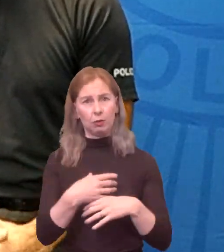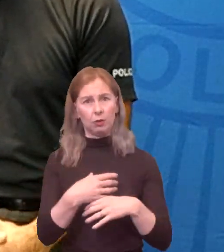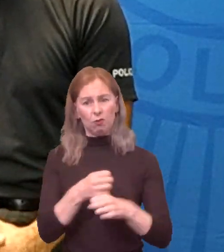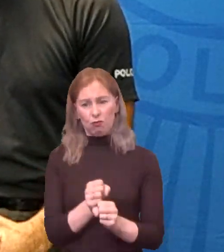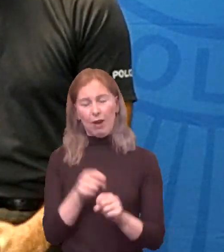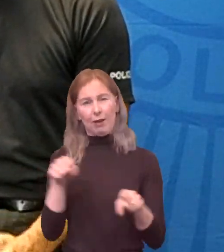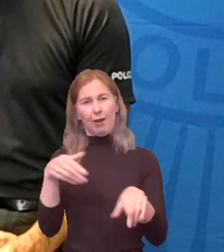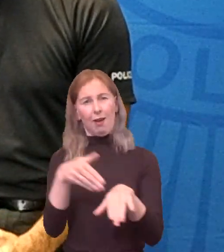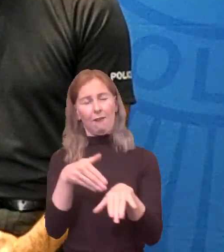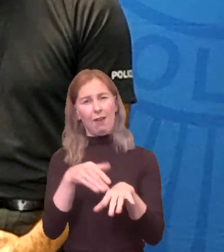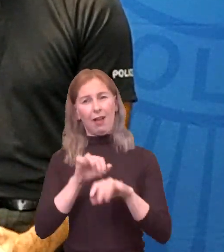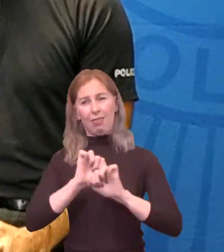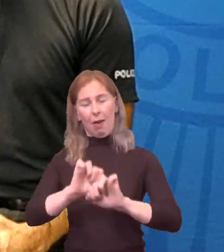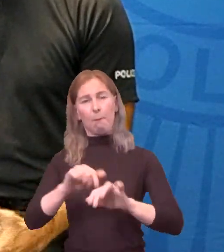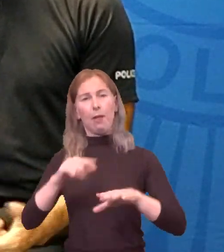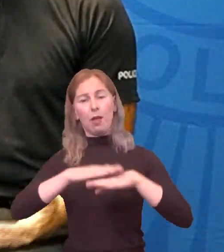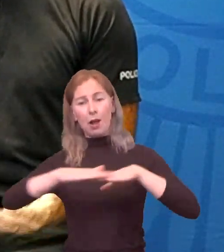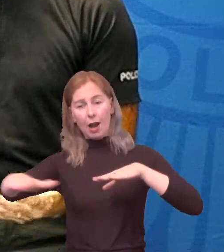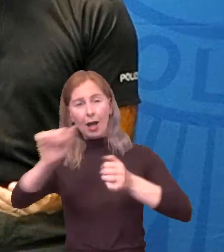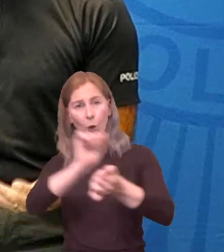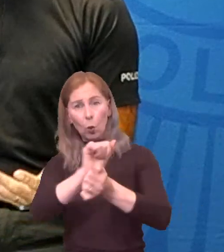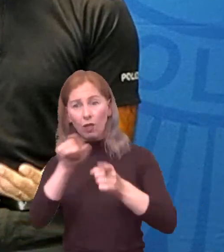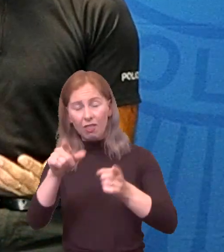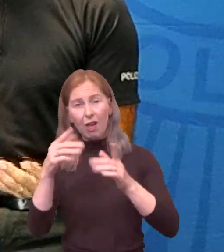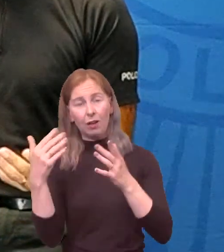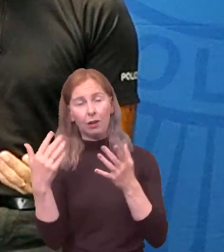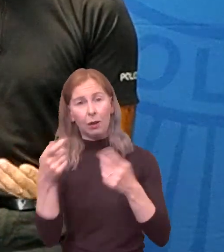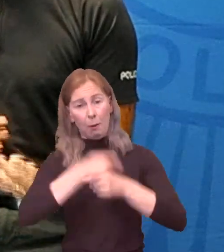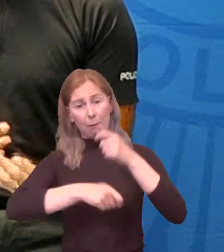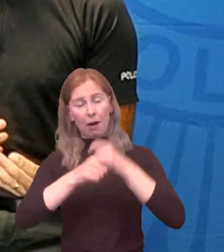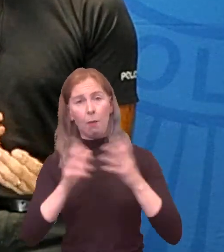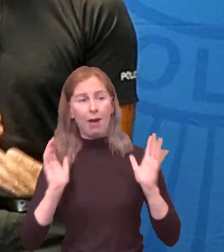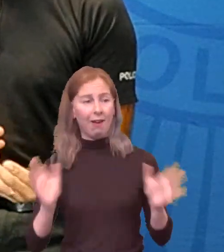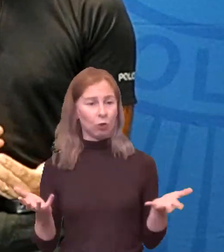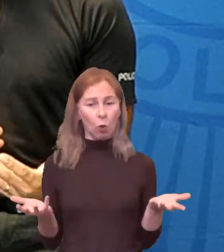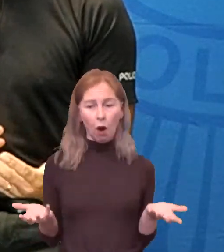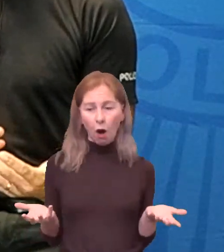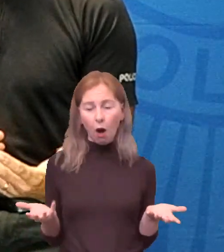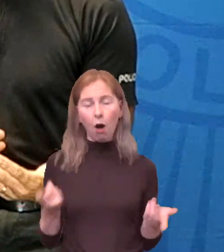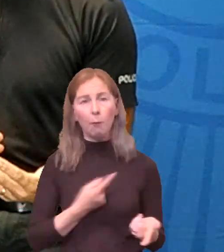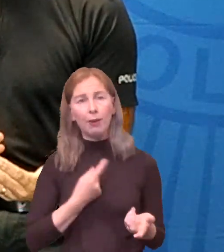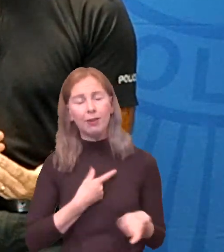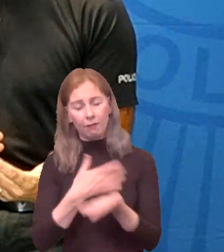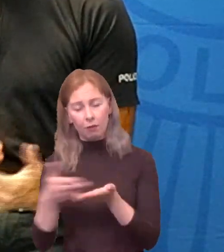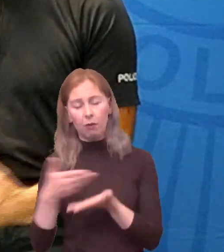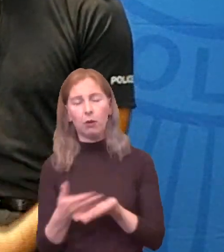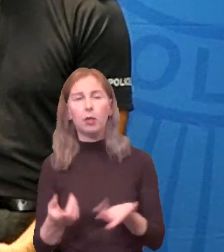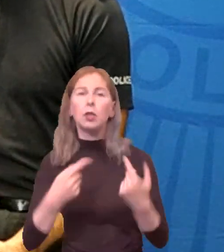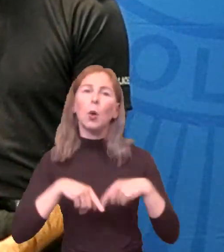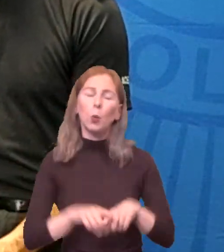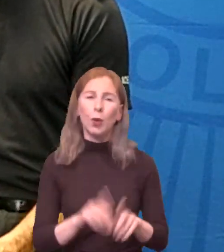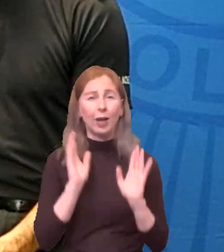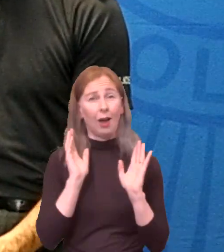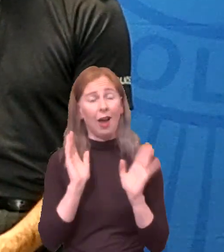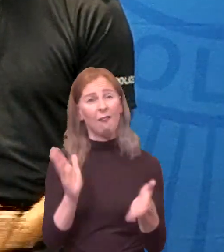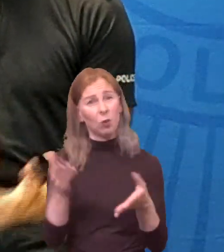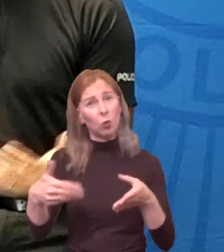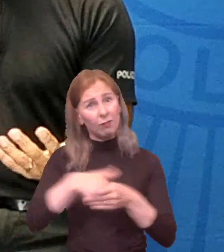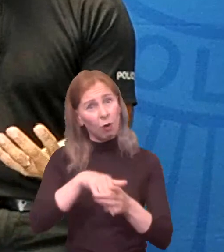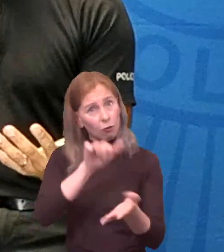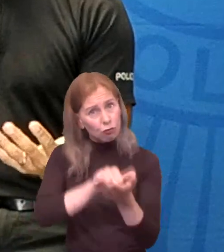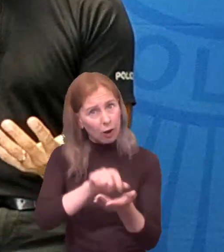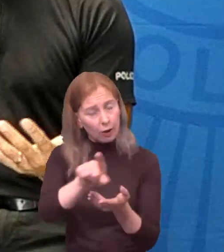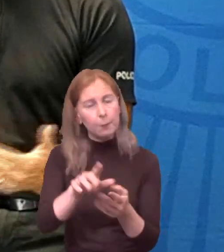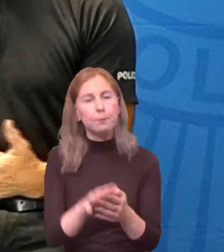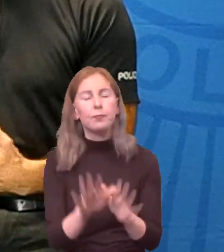falls upon the landowner. So we do have a role to play, absolutely. Again, can